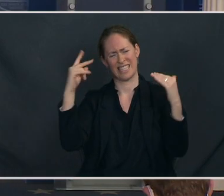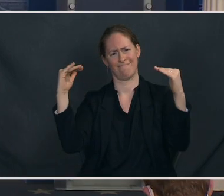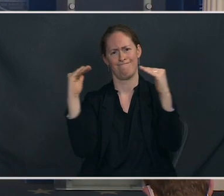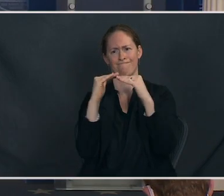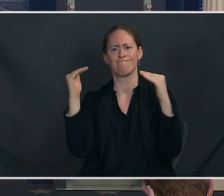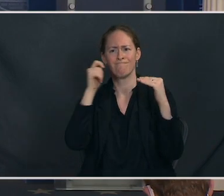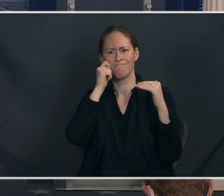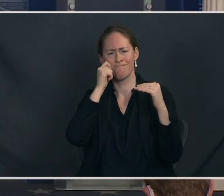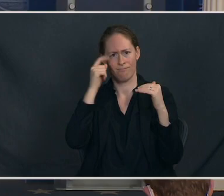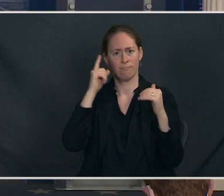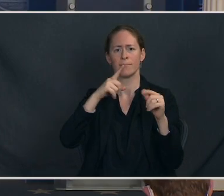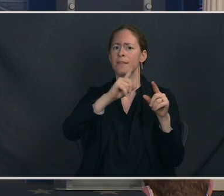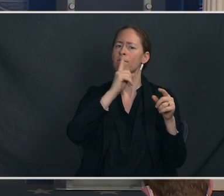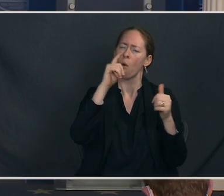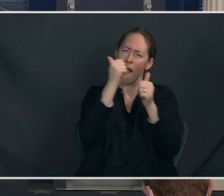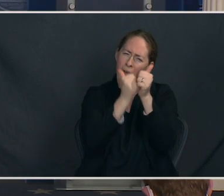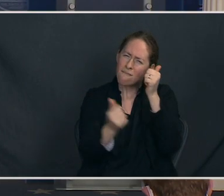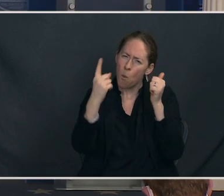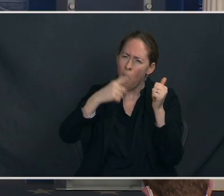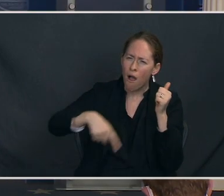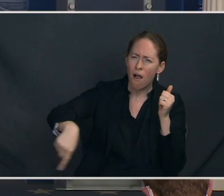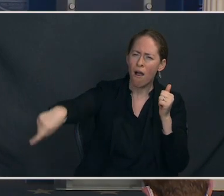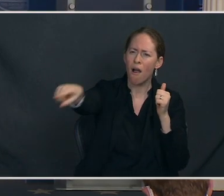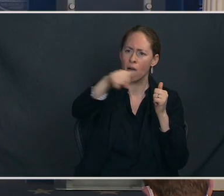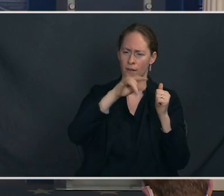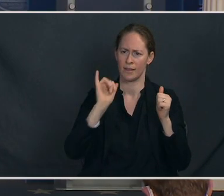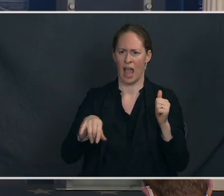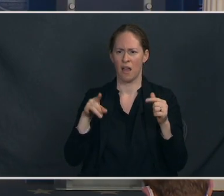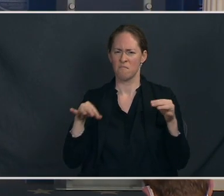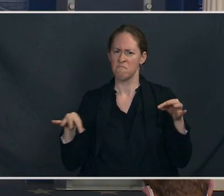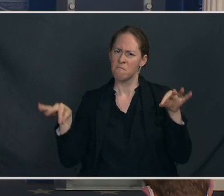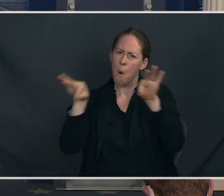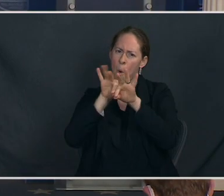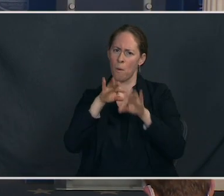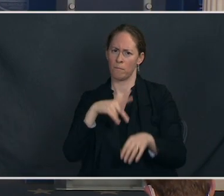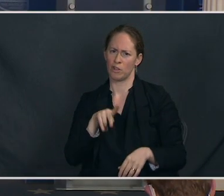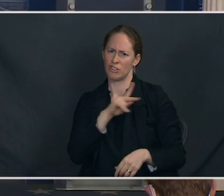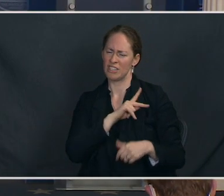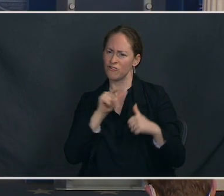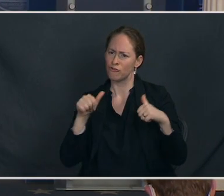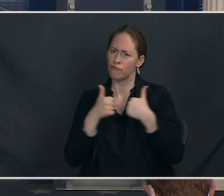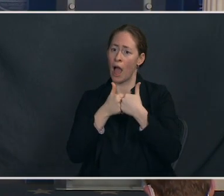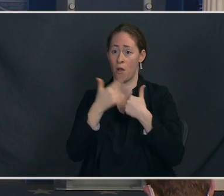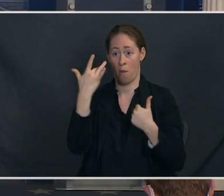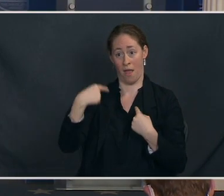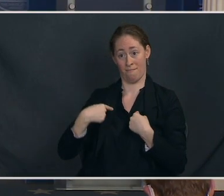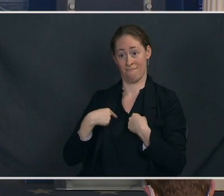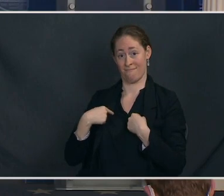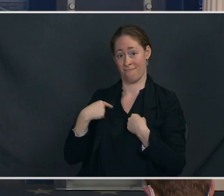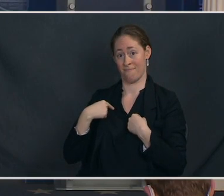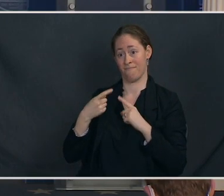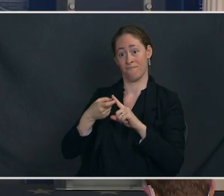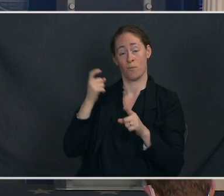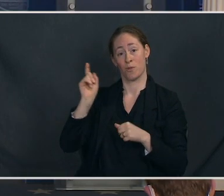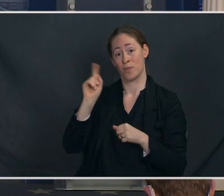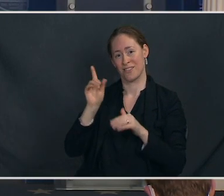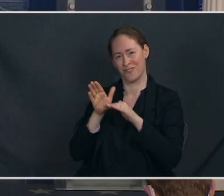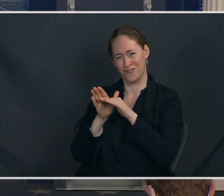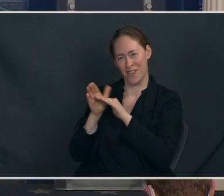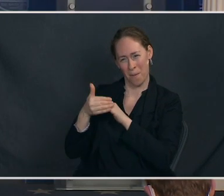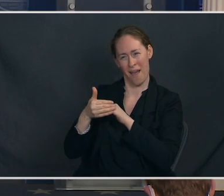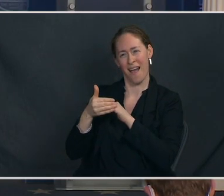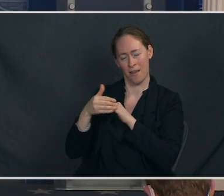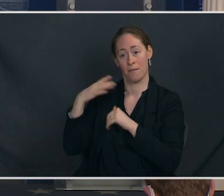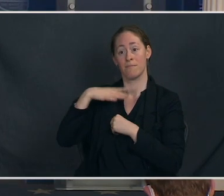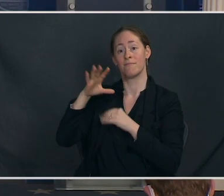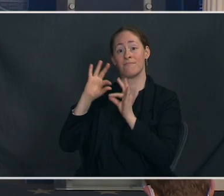challenges, though, is personal for me. I'm the descendant of immigrants from Jamaica and enslaved Americans.